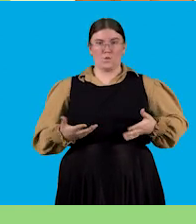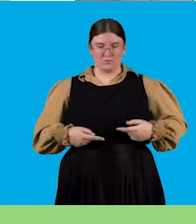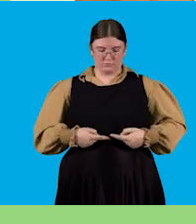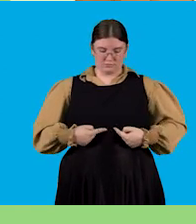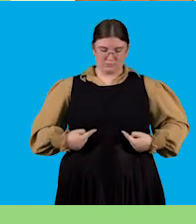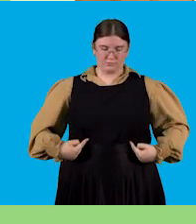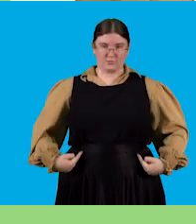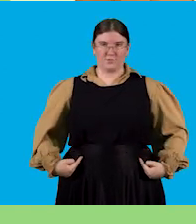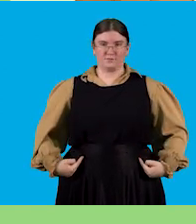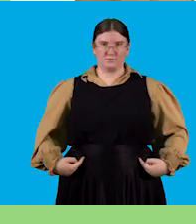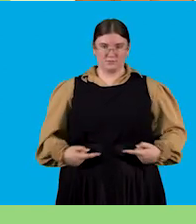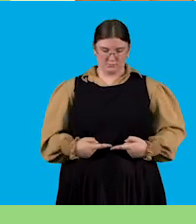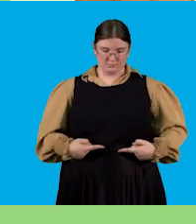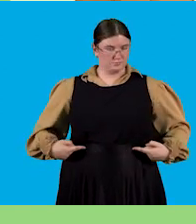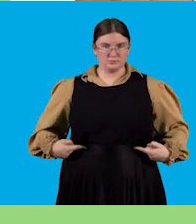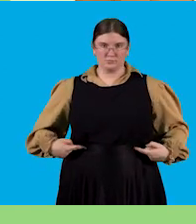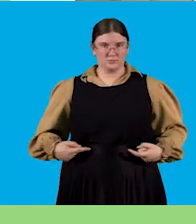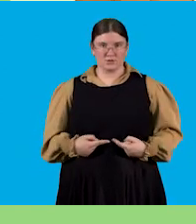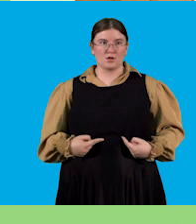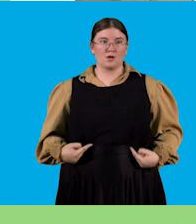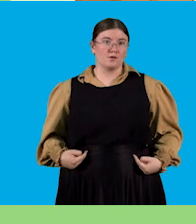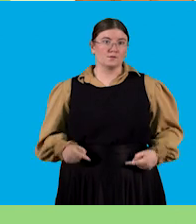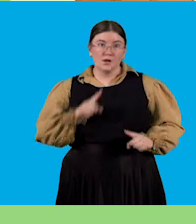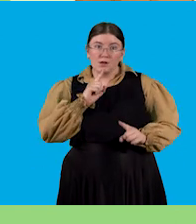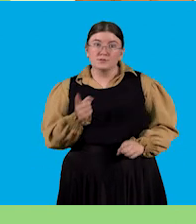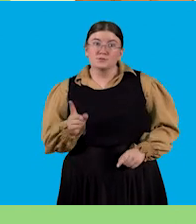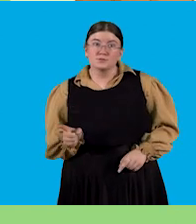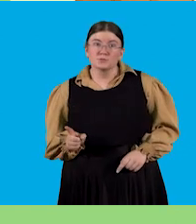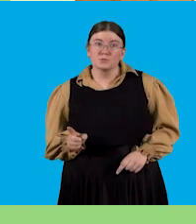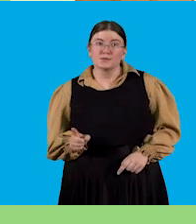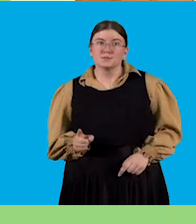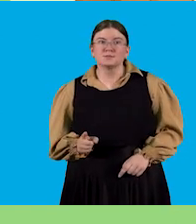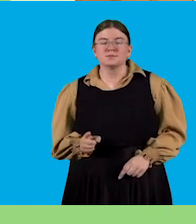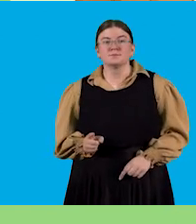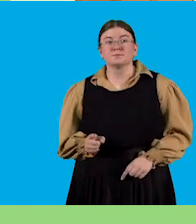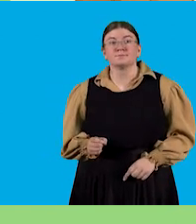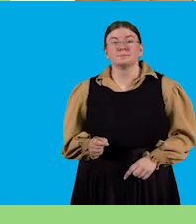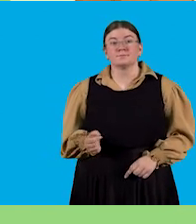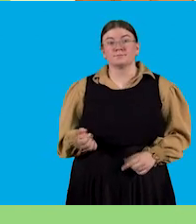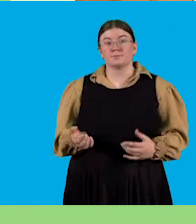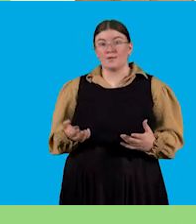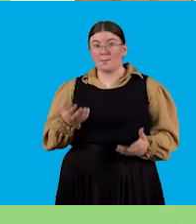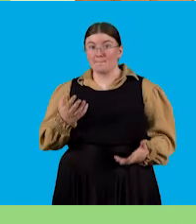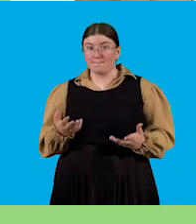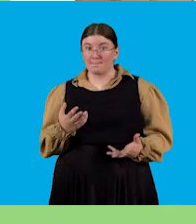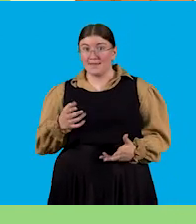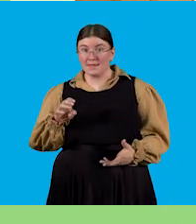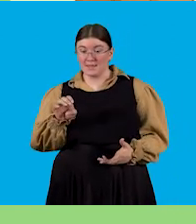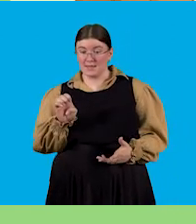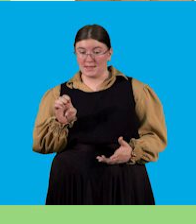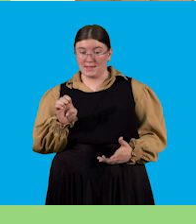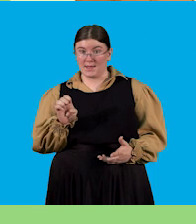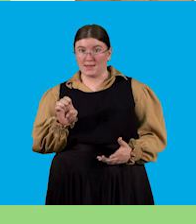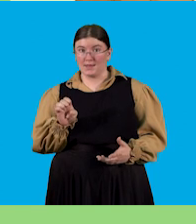just curves like that? And the answer for that question would be, if E, the